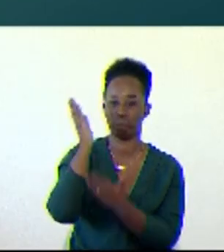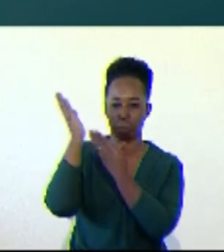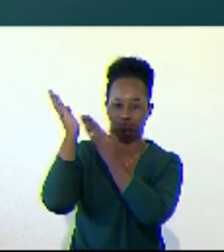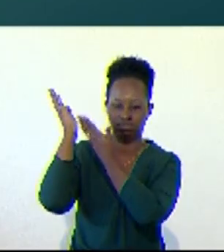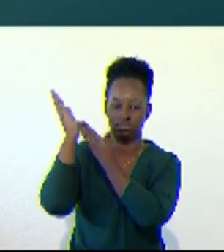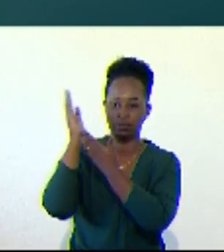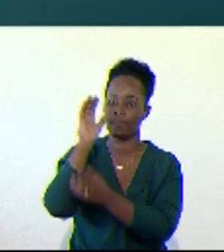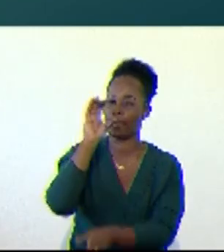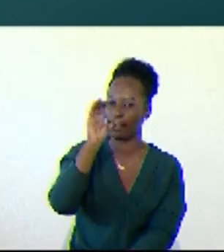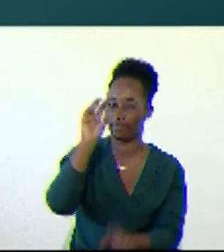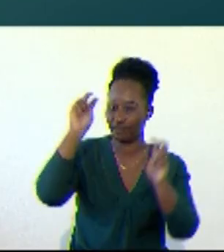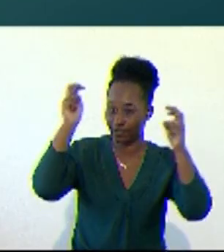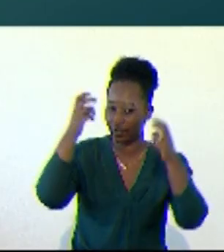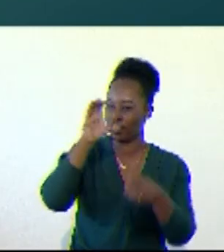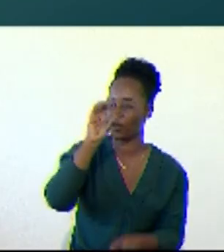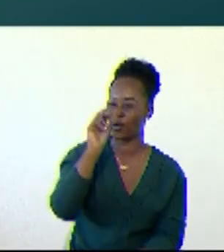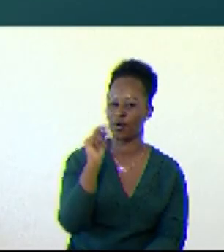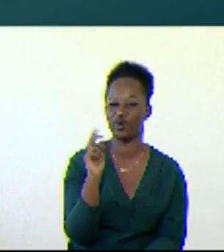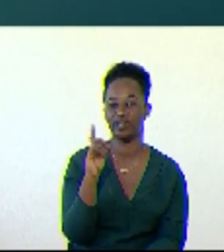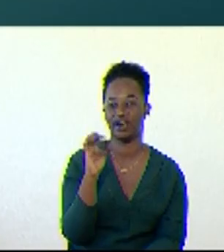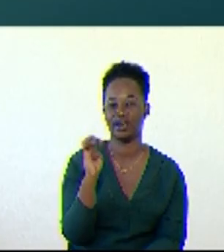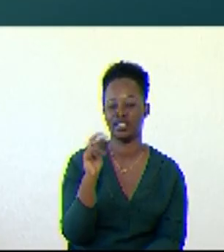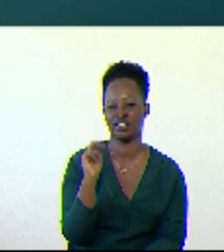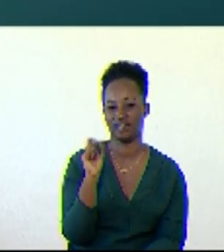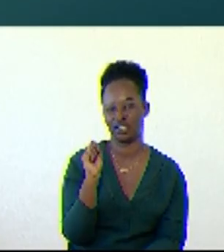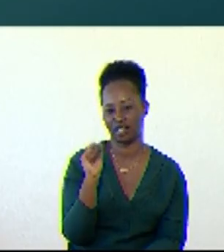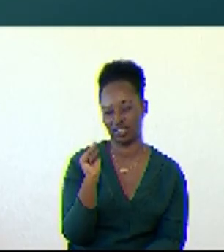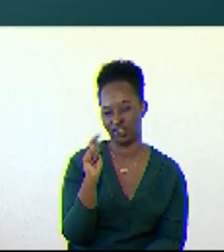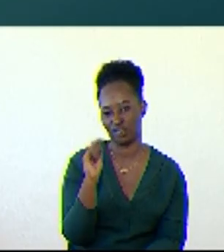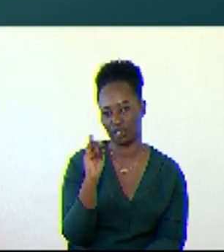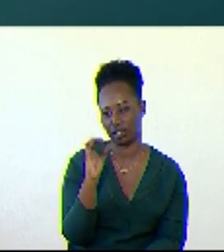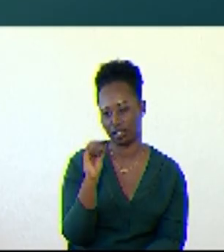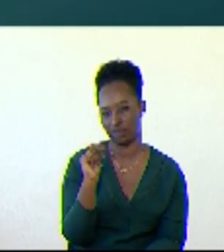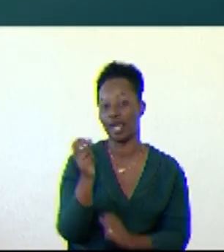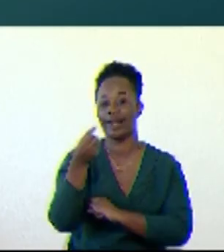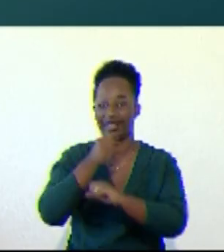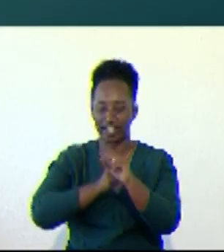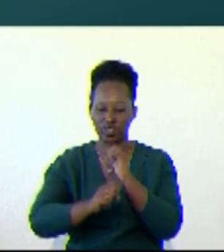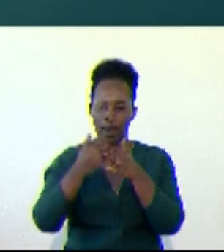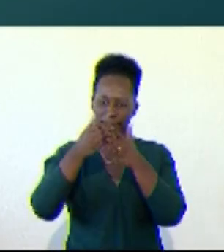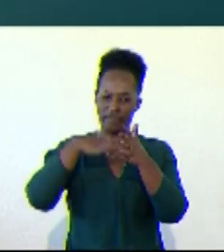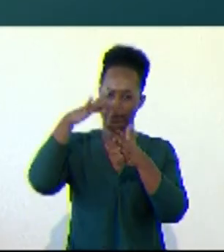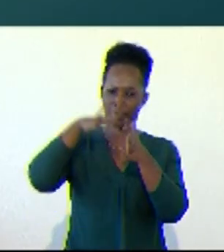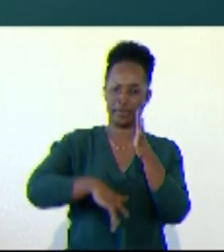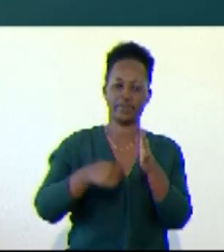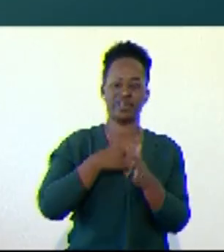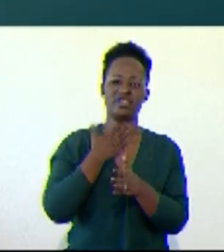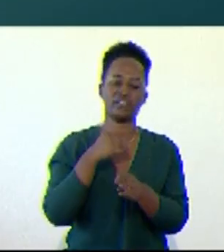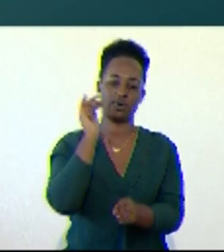reactions. And before we go in details, I want to ask you a